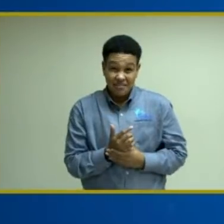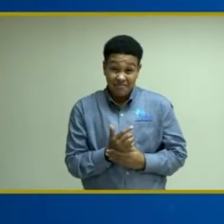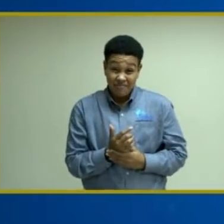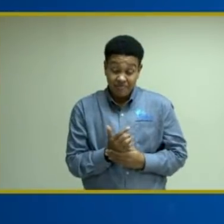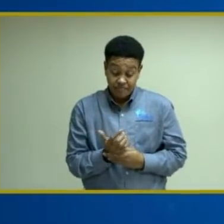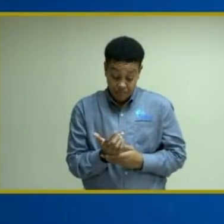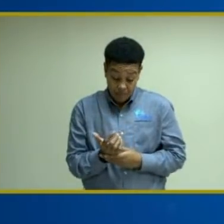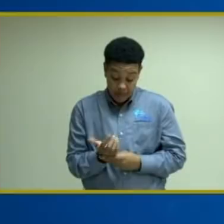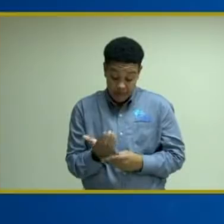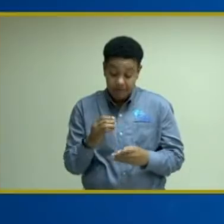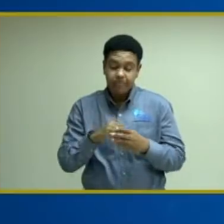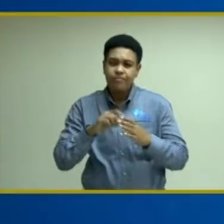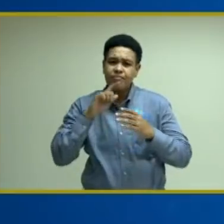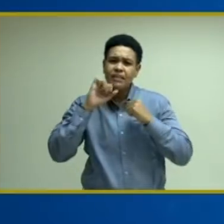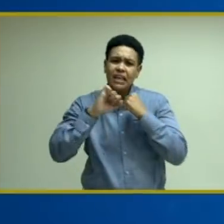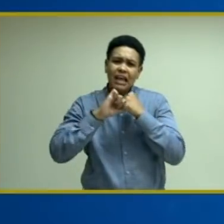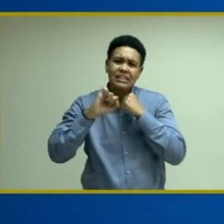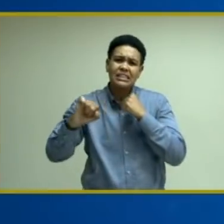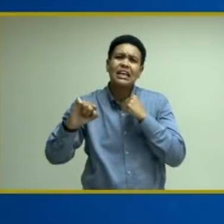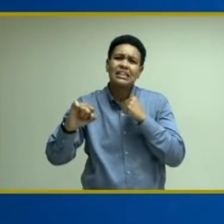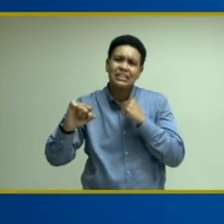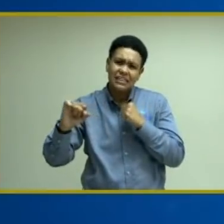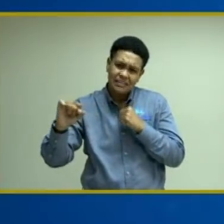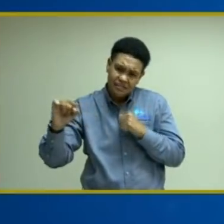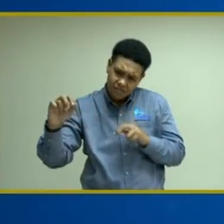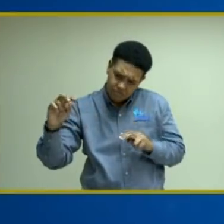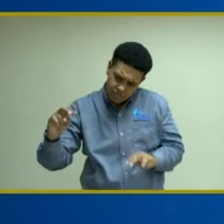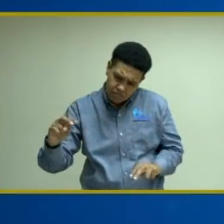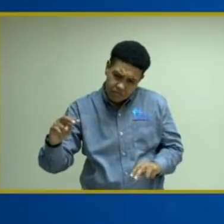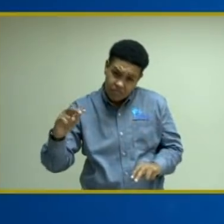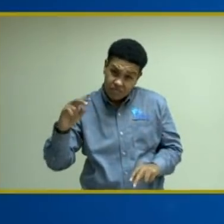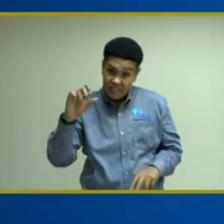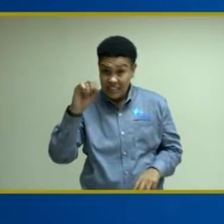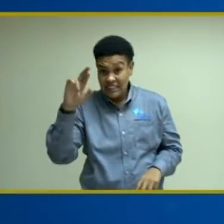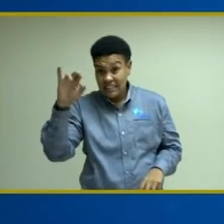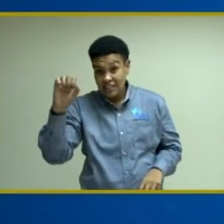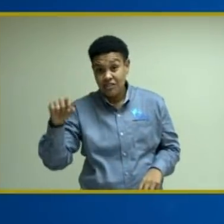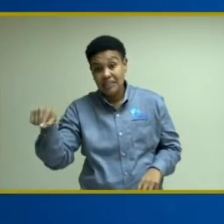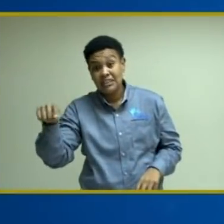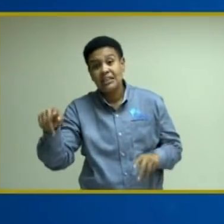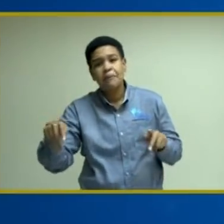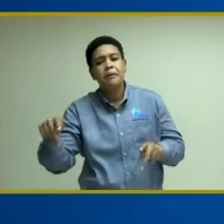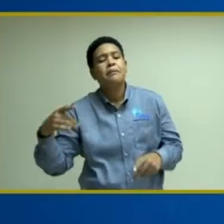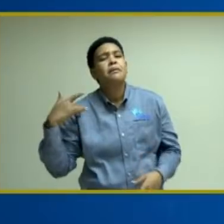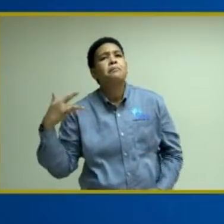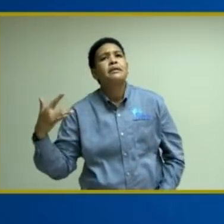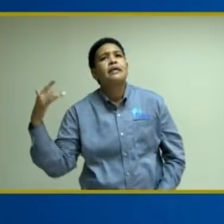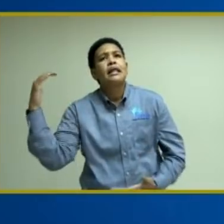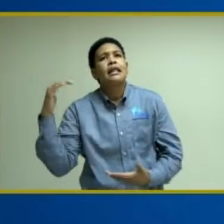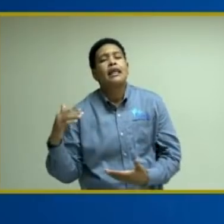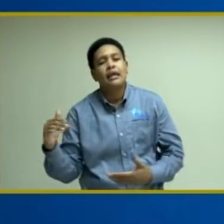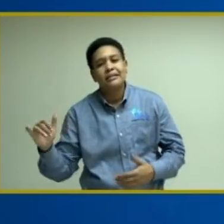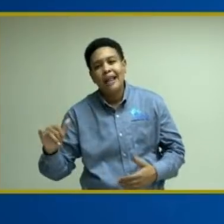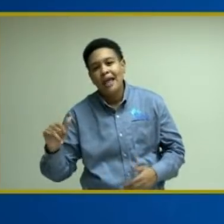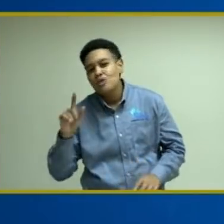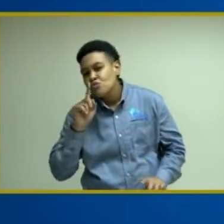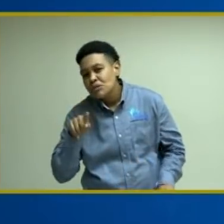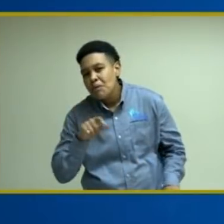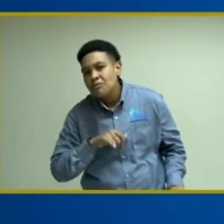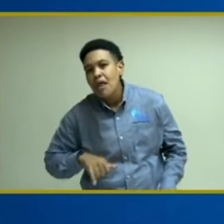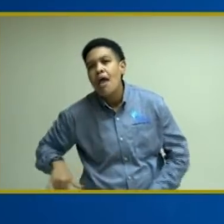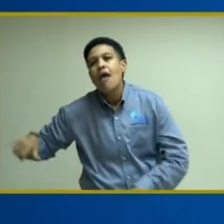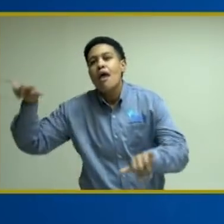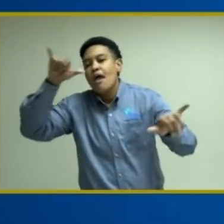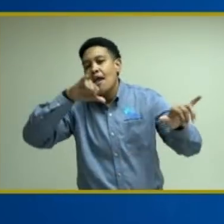of an extended primary series, since these individuals are less likely to respond adequately